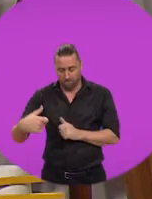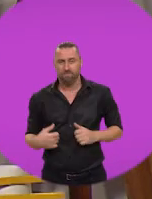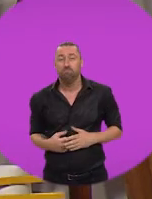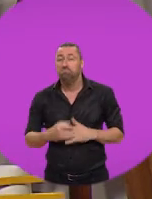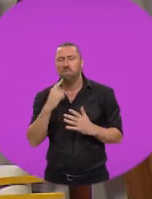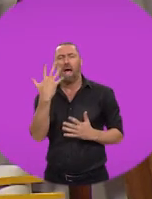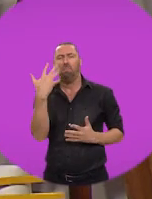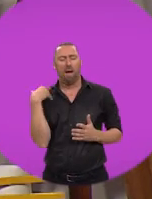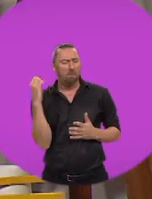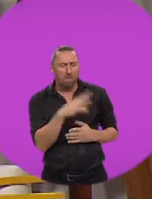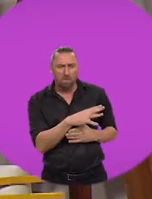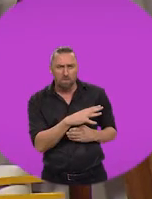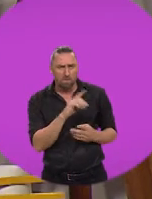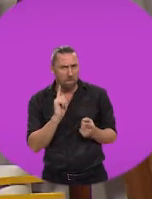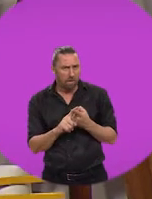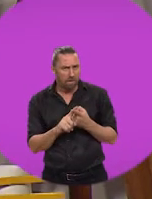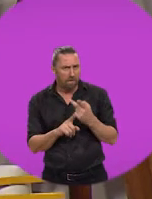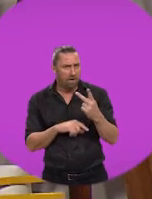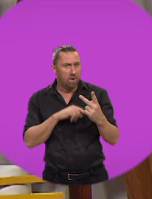count the rubber bands with me? I've got